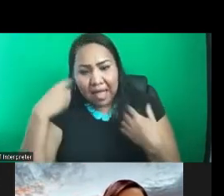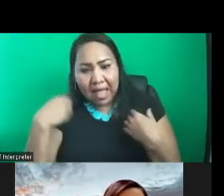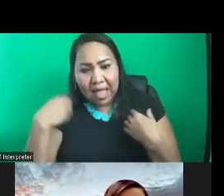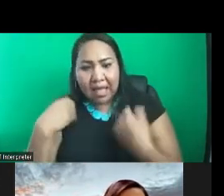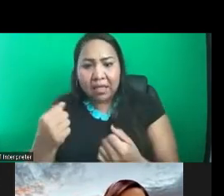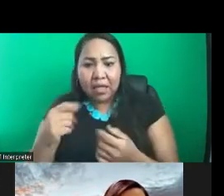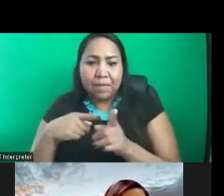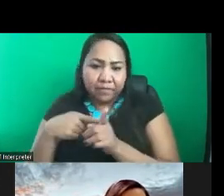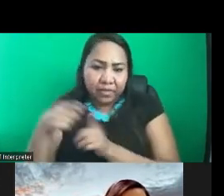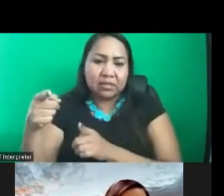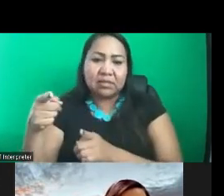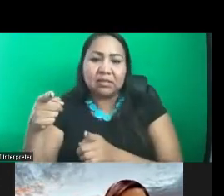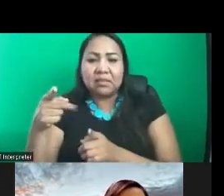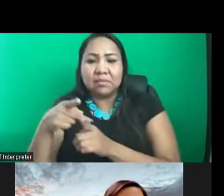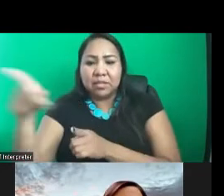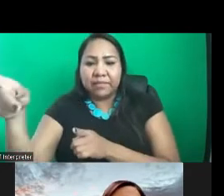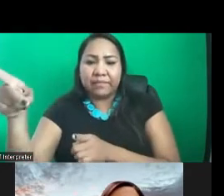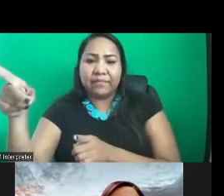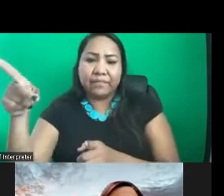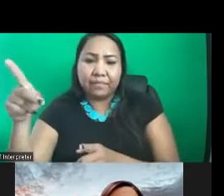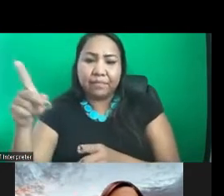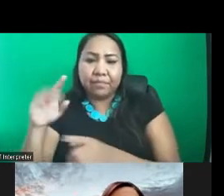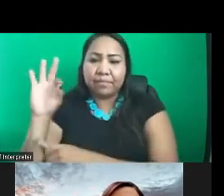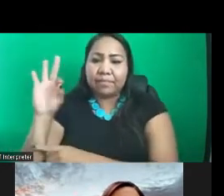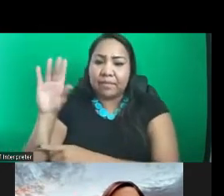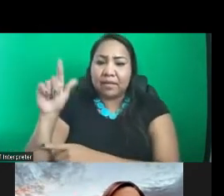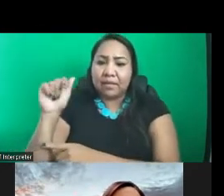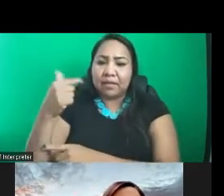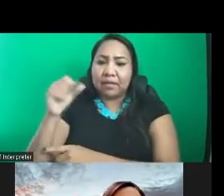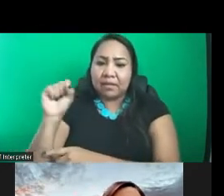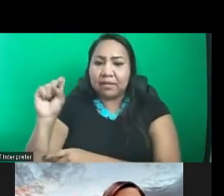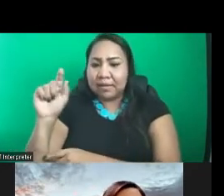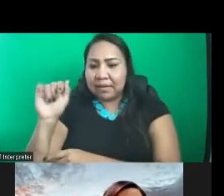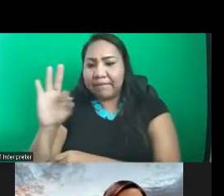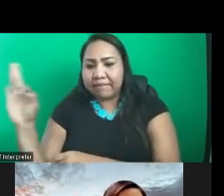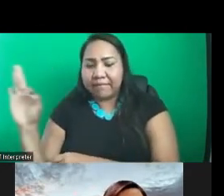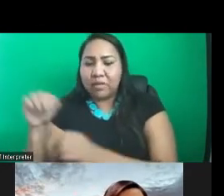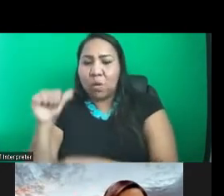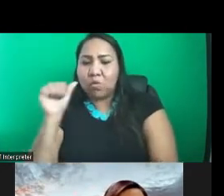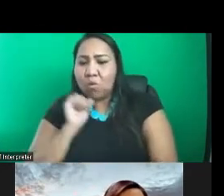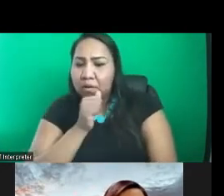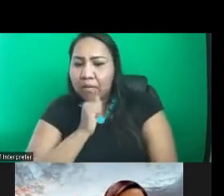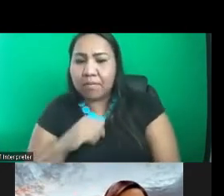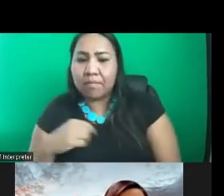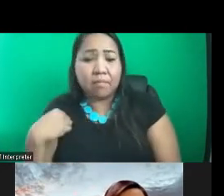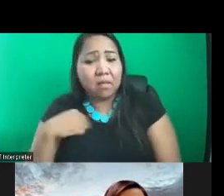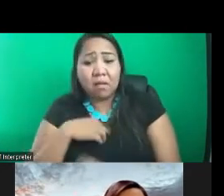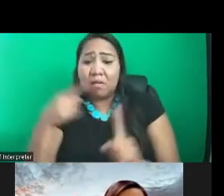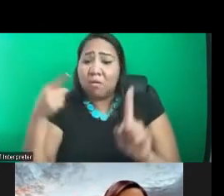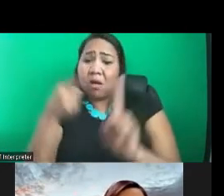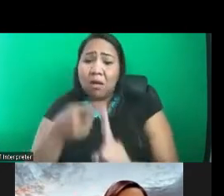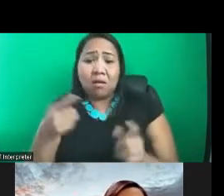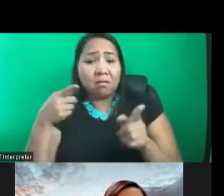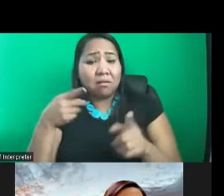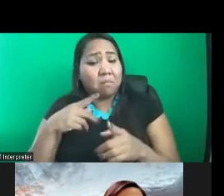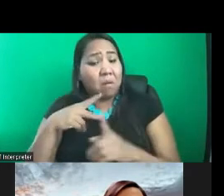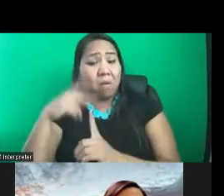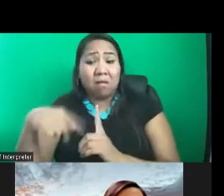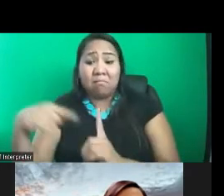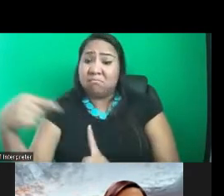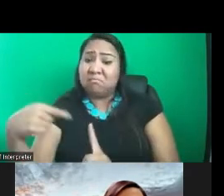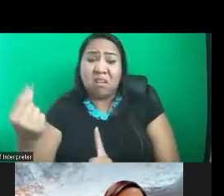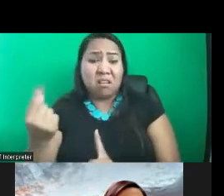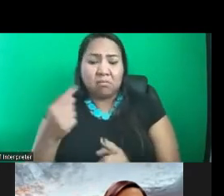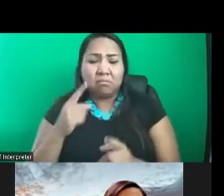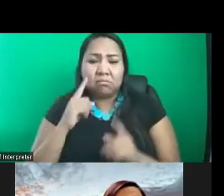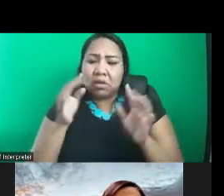of Flagstaff. The goal of our program with the Indigenous Pride Health Worker program is definitely